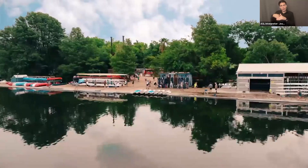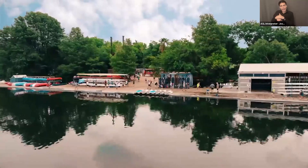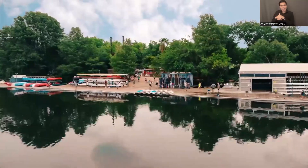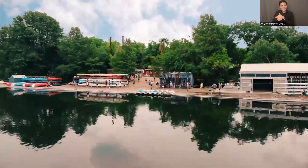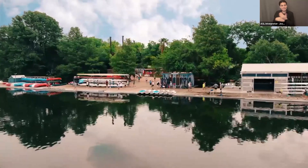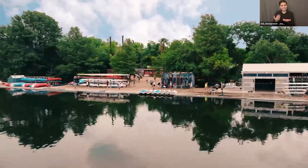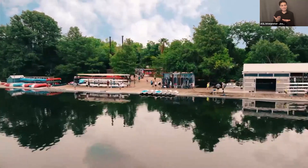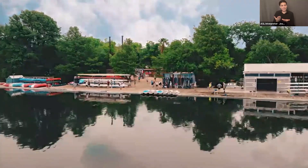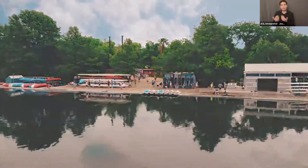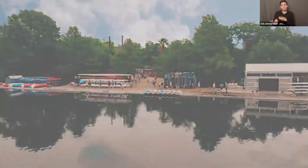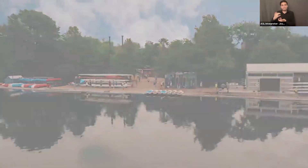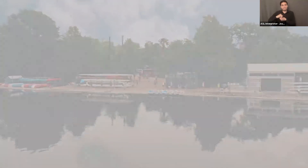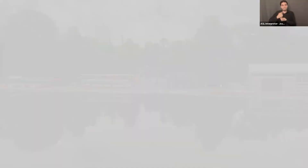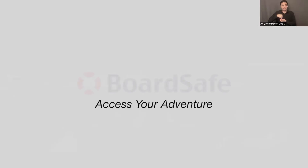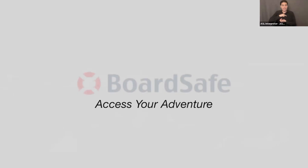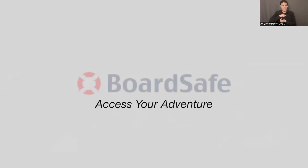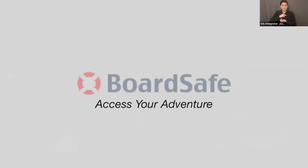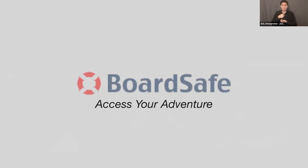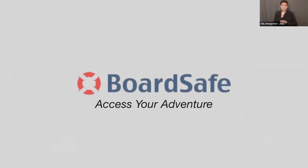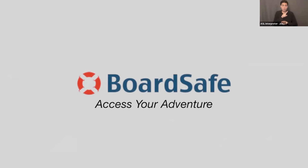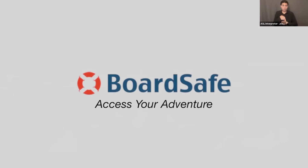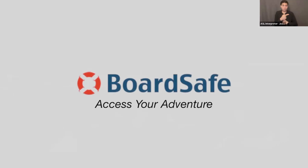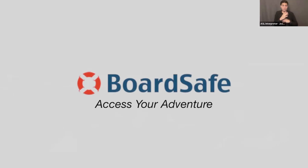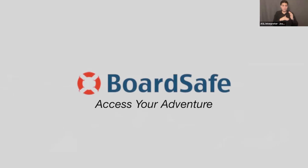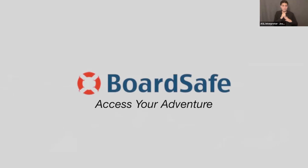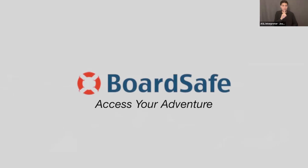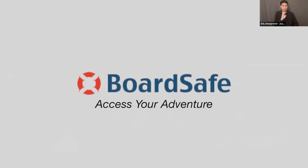just docks. We build access.